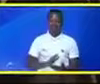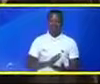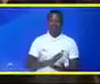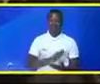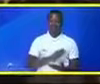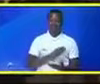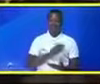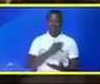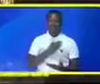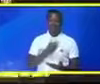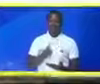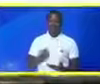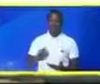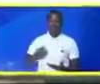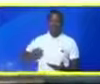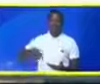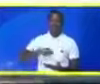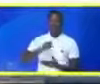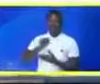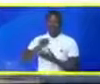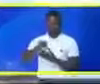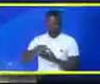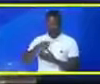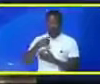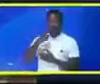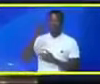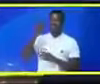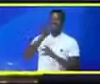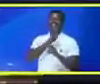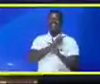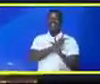will bow down and say you are King.